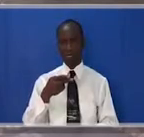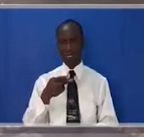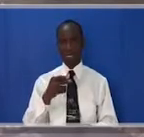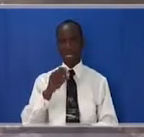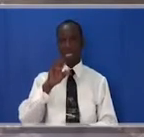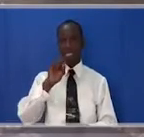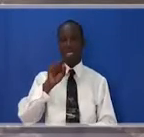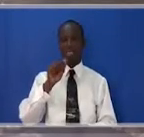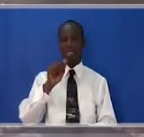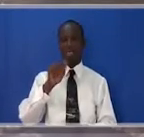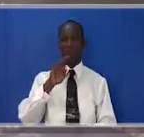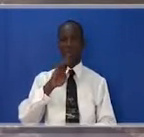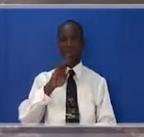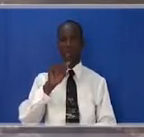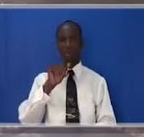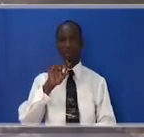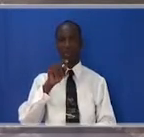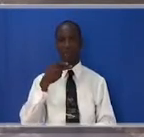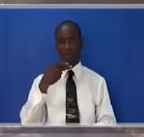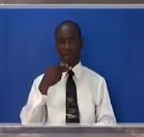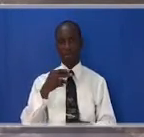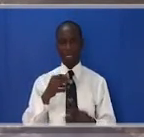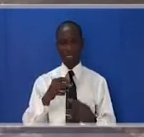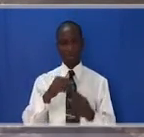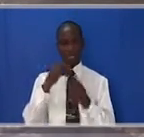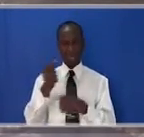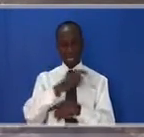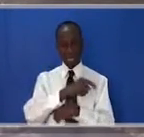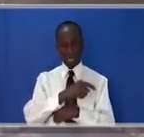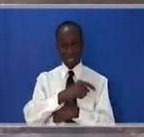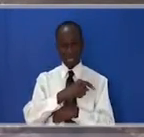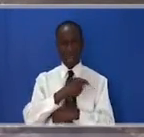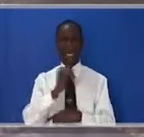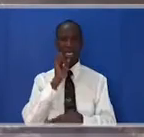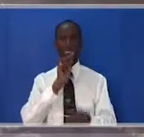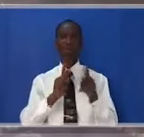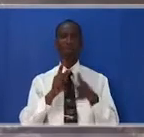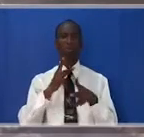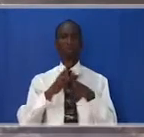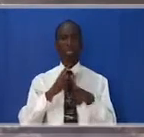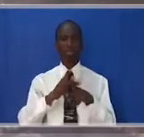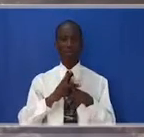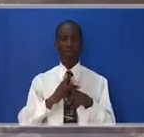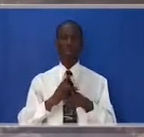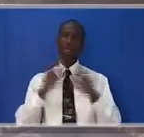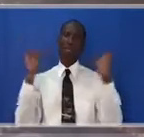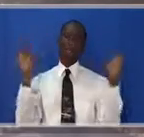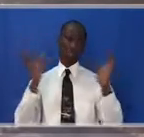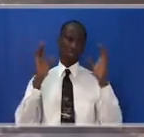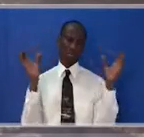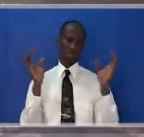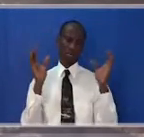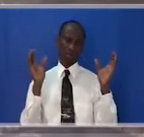Ghana's independence. A day you remember and keep is not moral. It is a